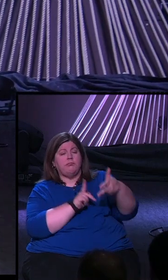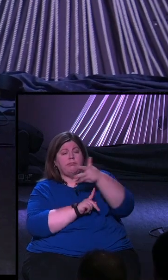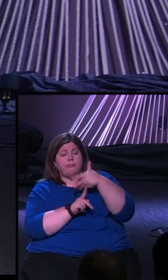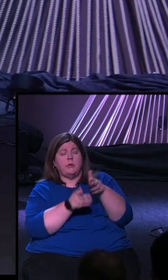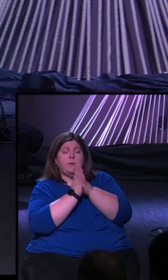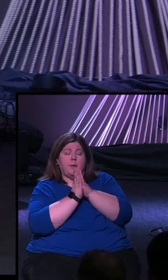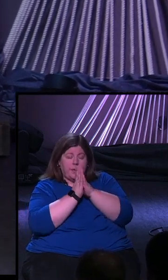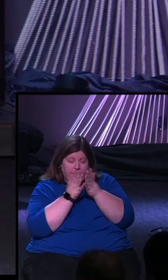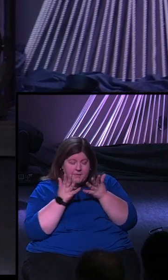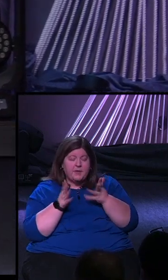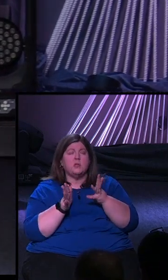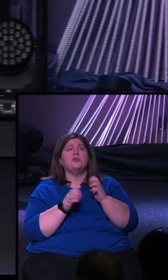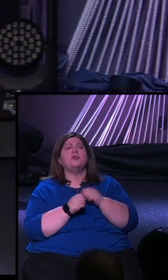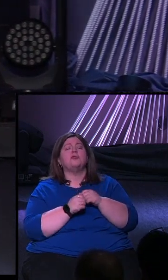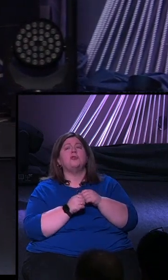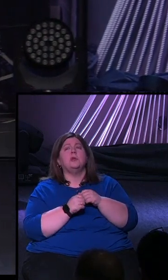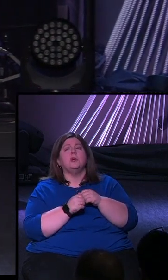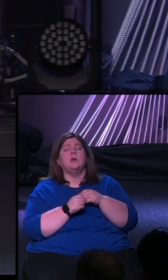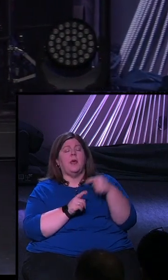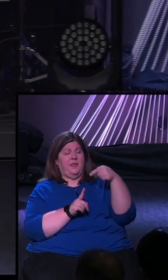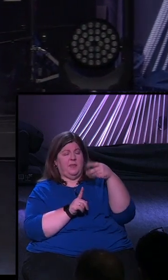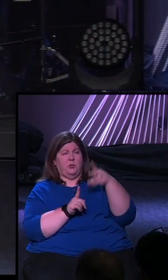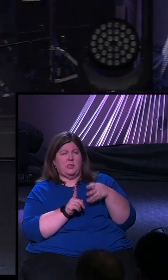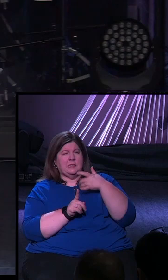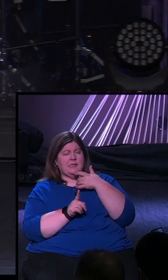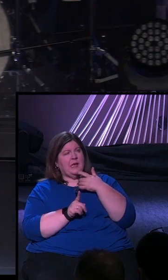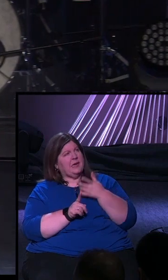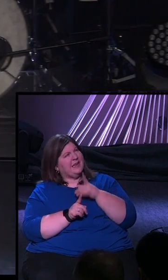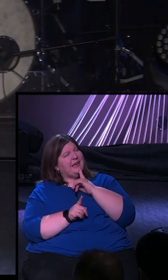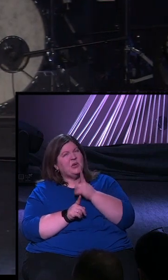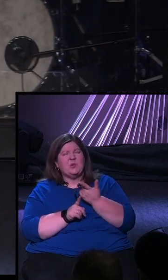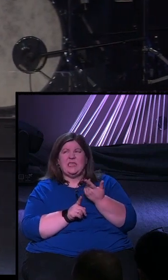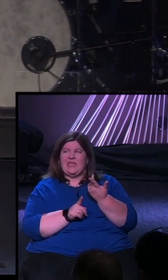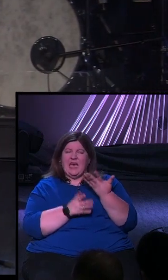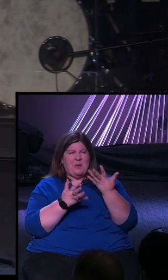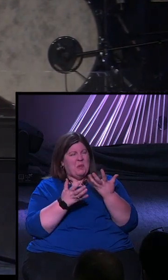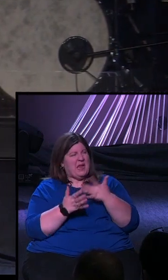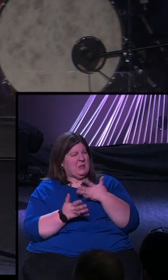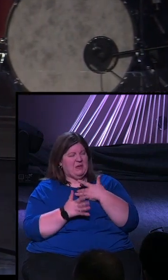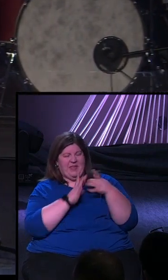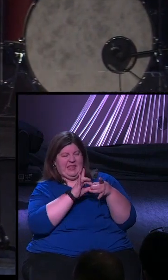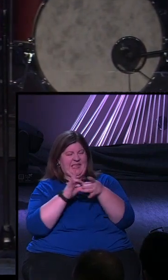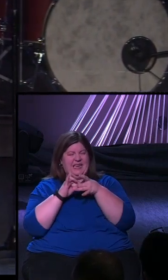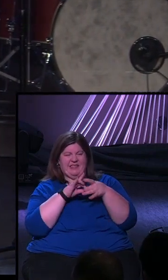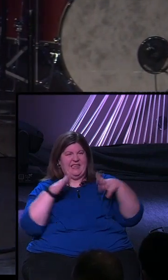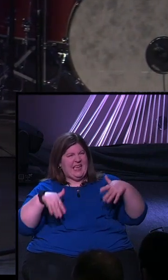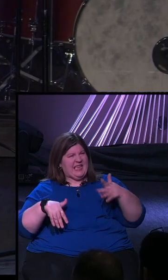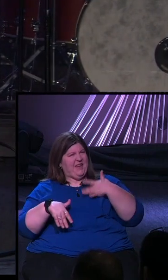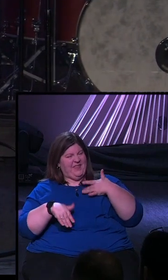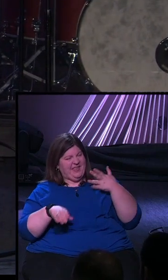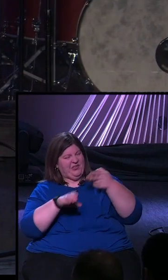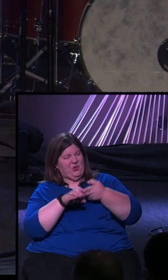finished praying, the guy next to her said, you know, I've just really been looking for community here, and I just haven't been able to find it. And she's